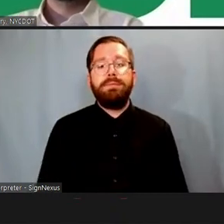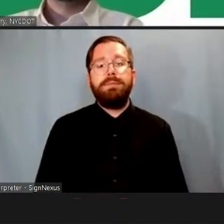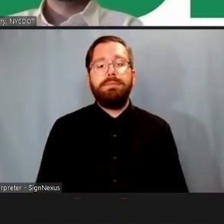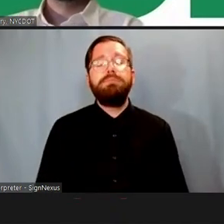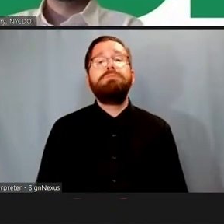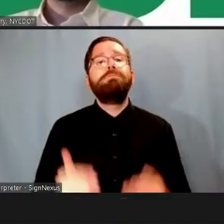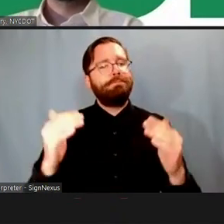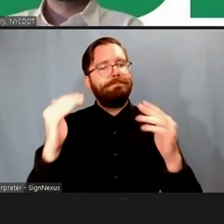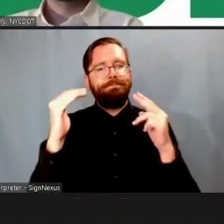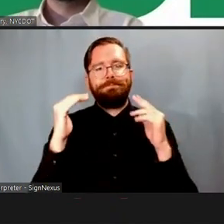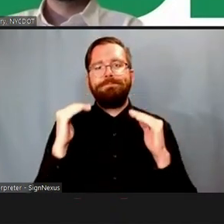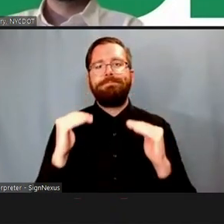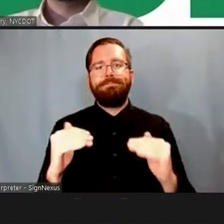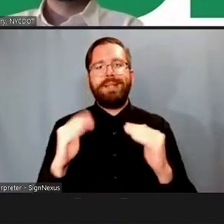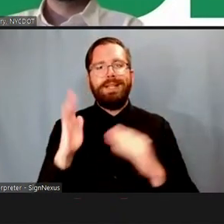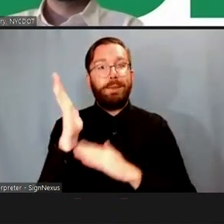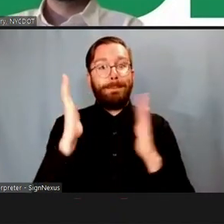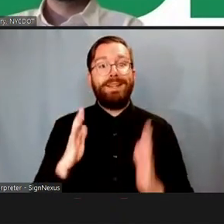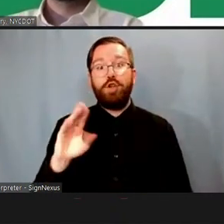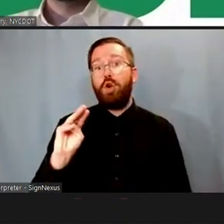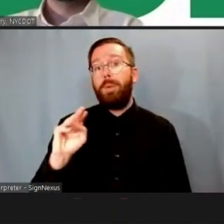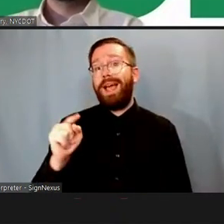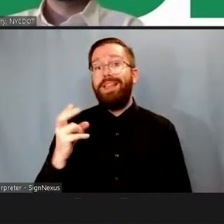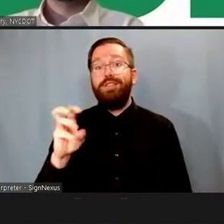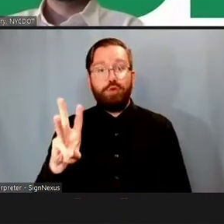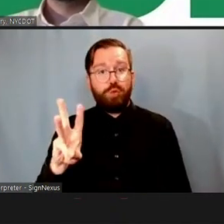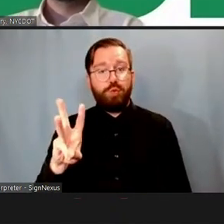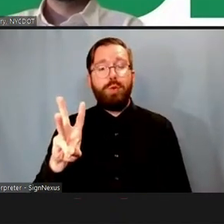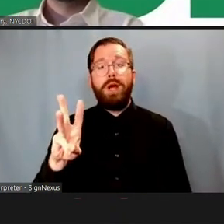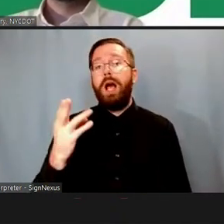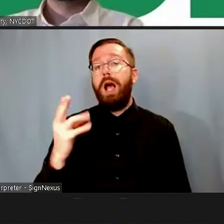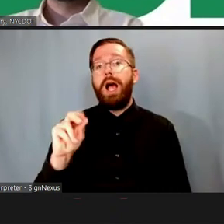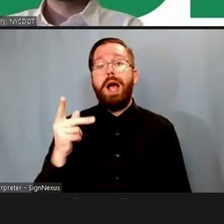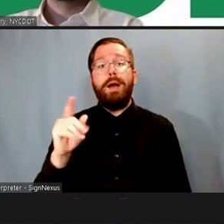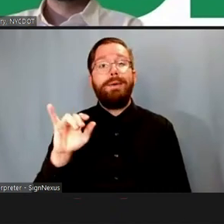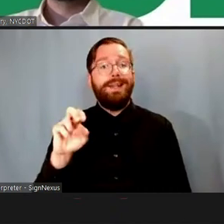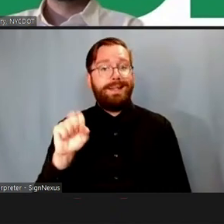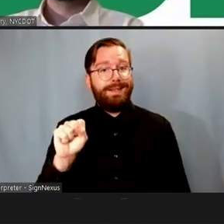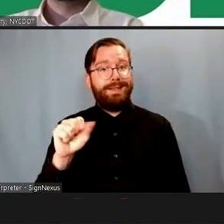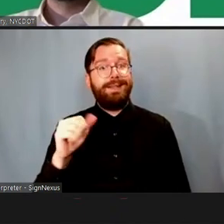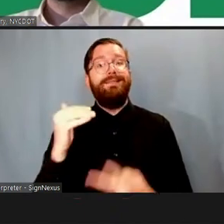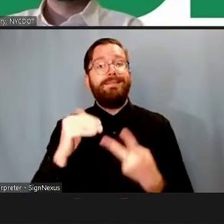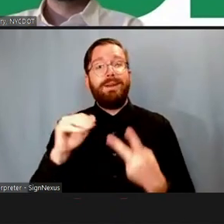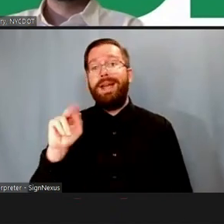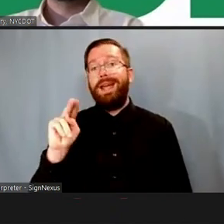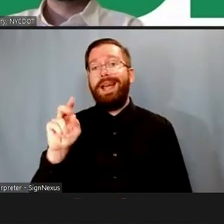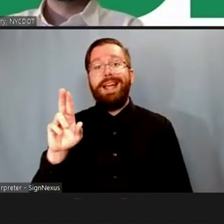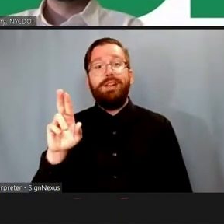our next speaker is matthew hopkins followed by andrew krug